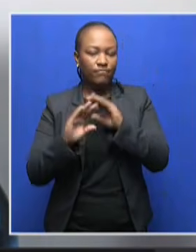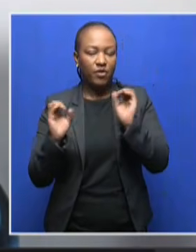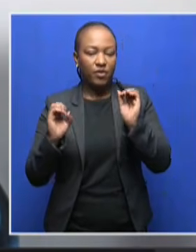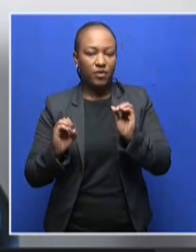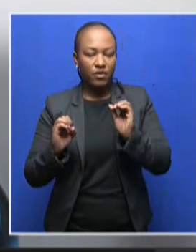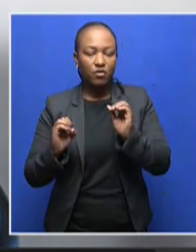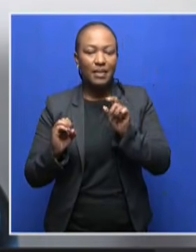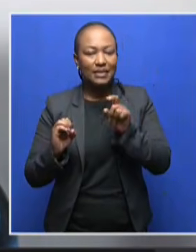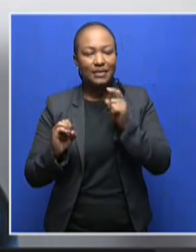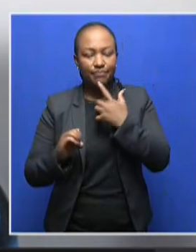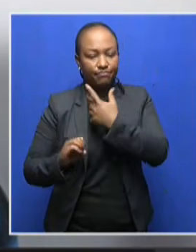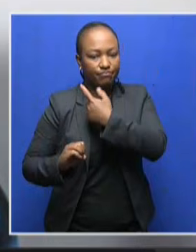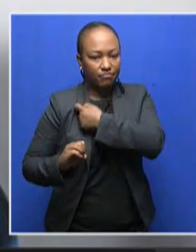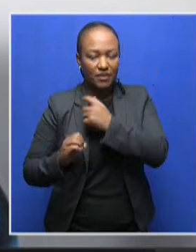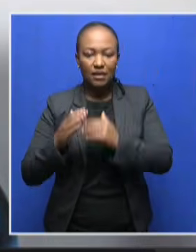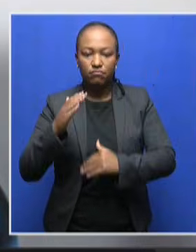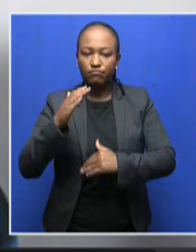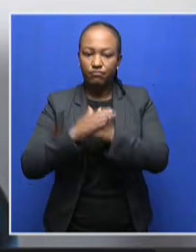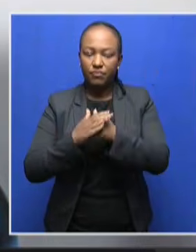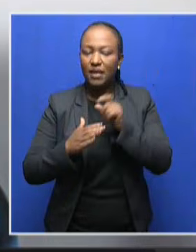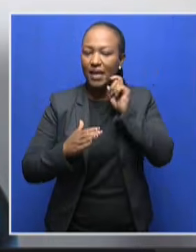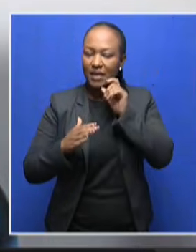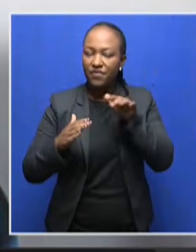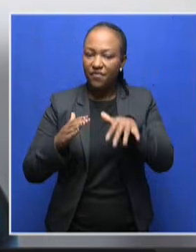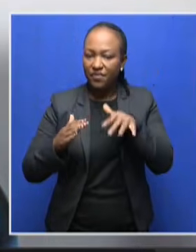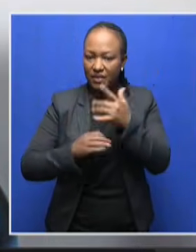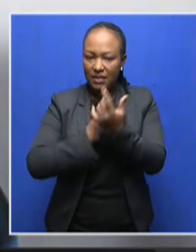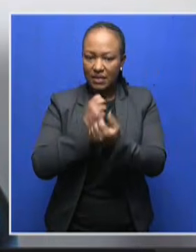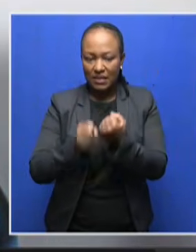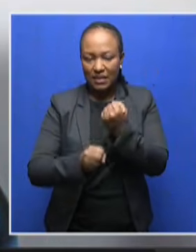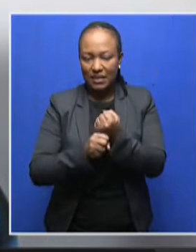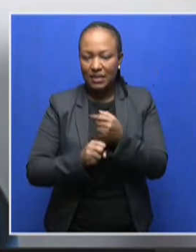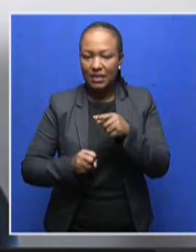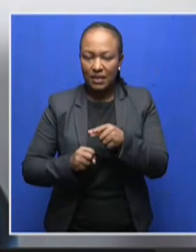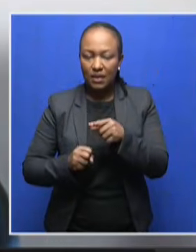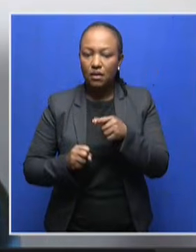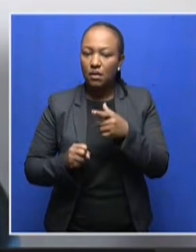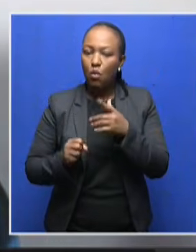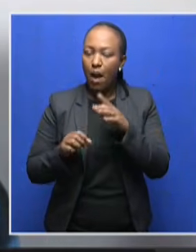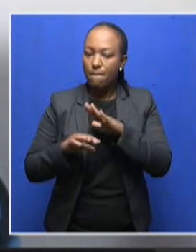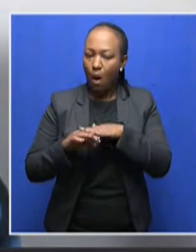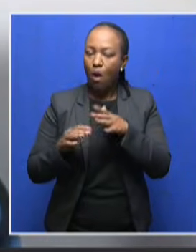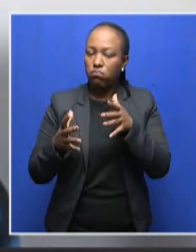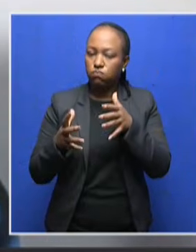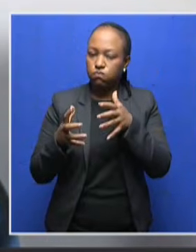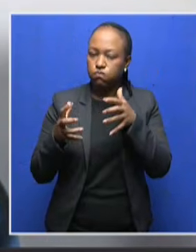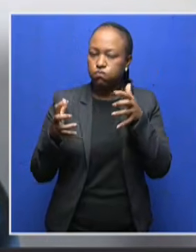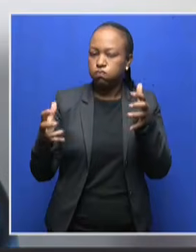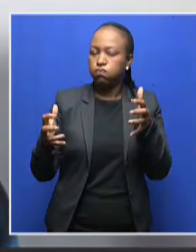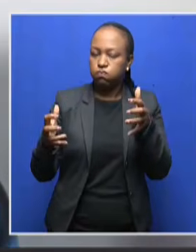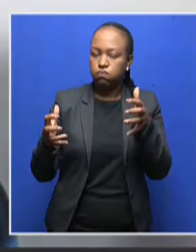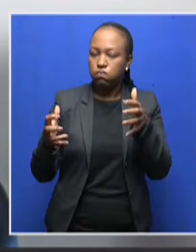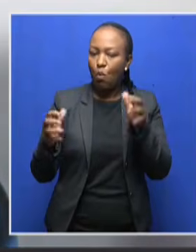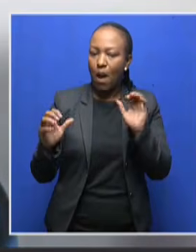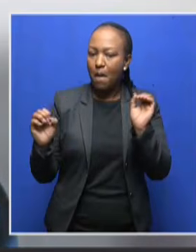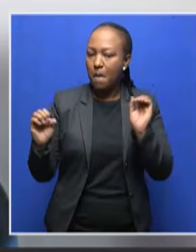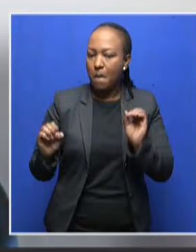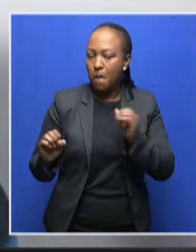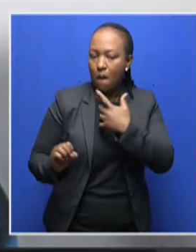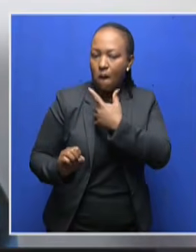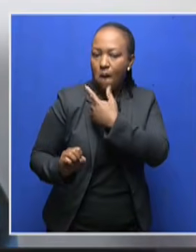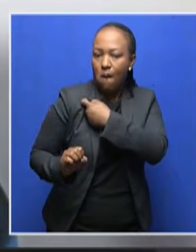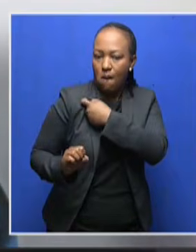age. And that's what epidemiological data is telling us, that there's this immunity gap. And to some extent, we might also need